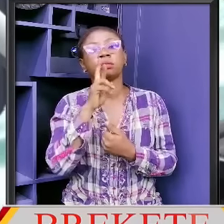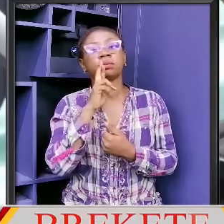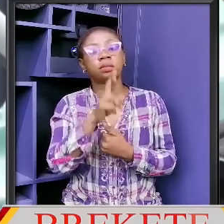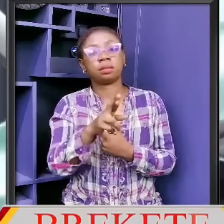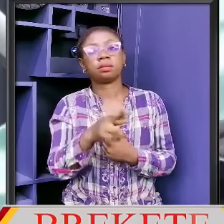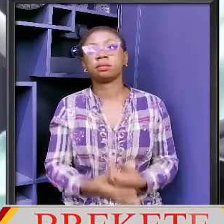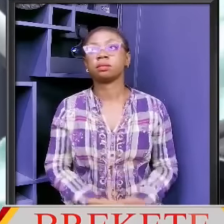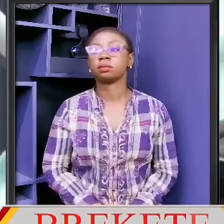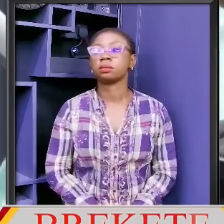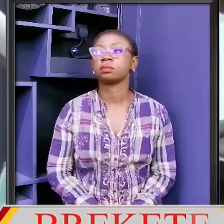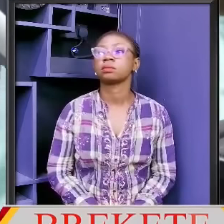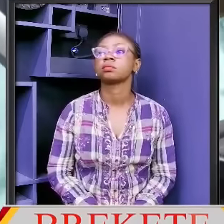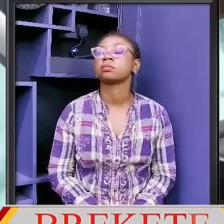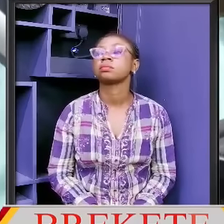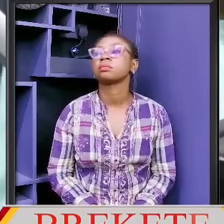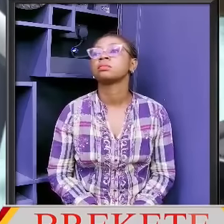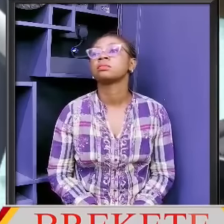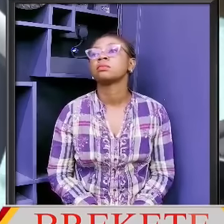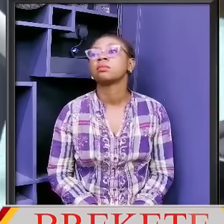How come Banza? How come Whoopi?